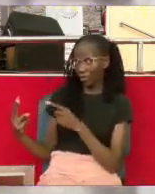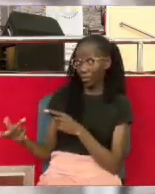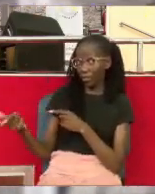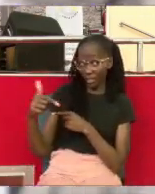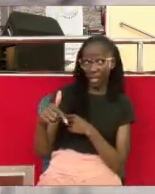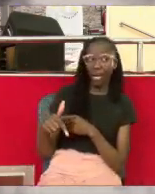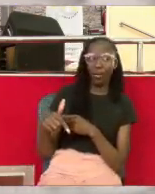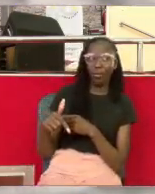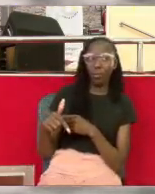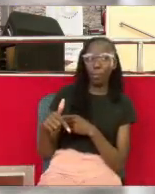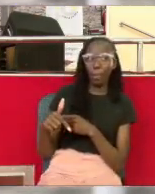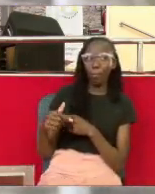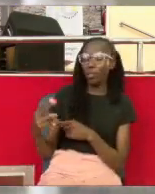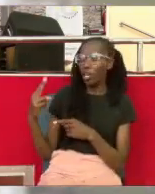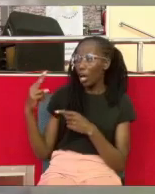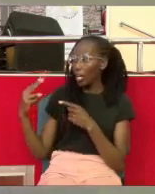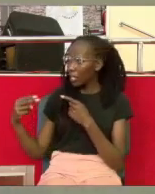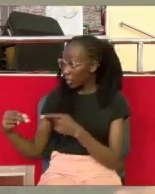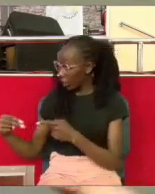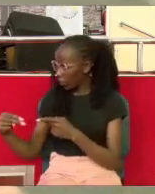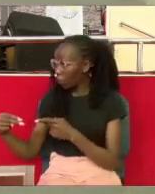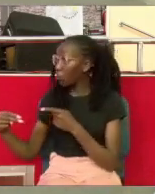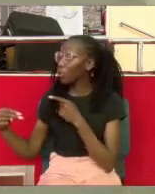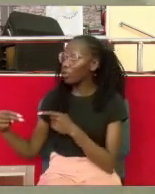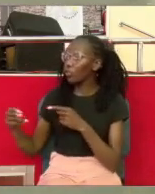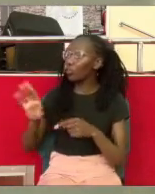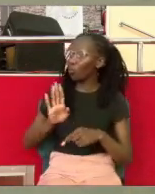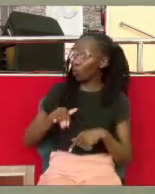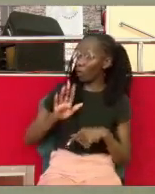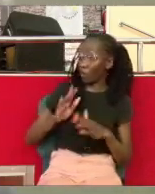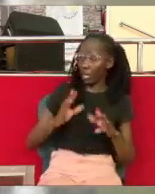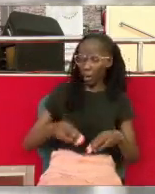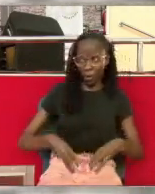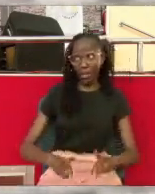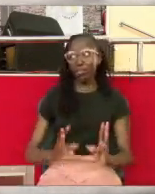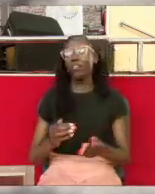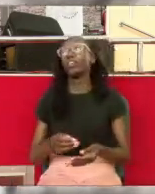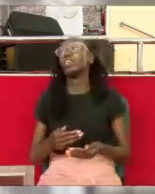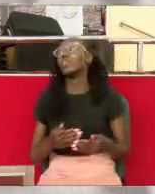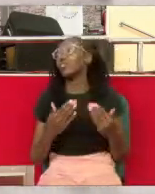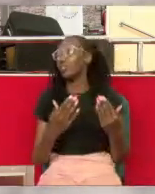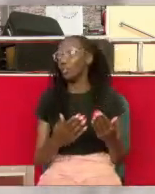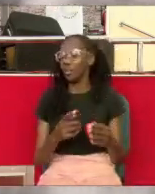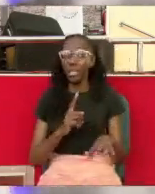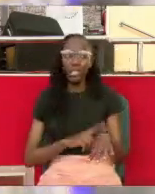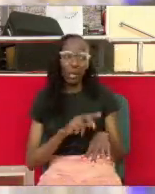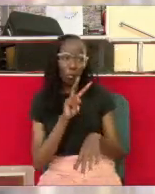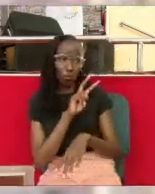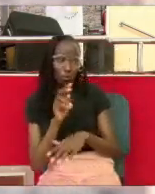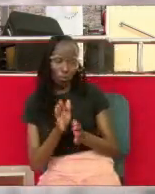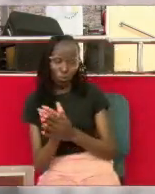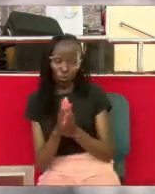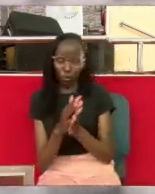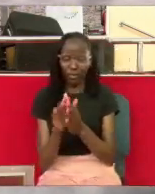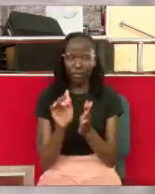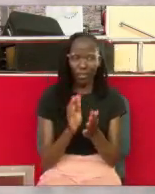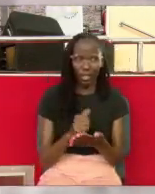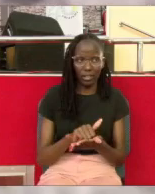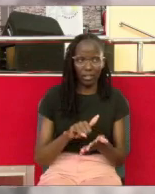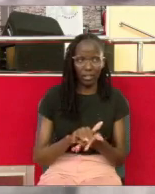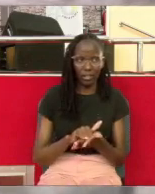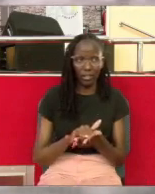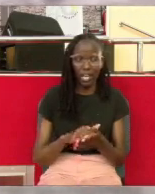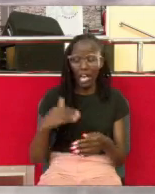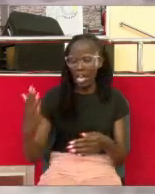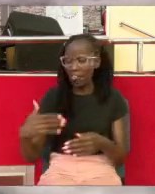the Hebrew women had given birth. When you look at that story, for every mother that is